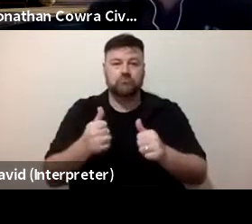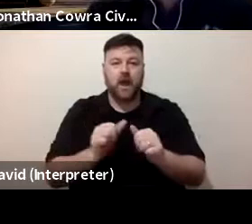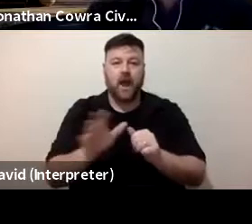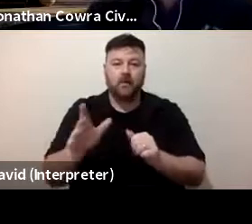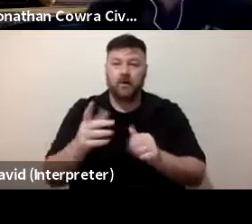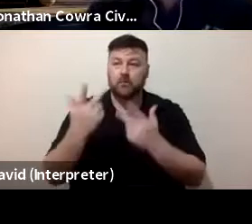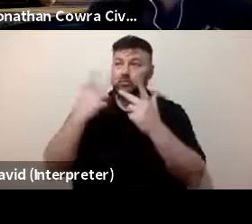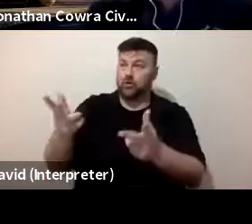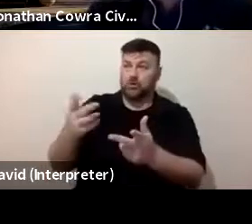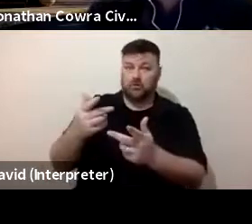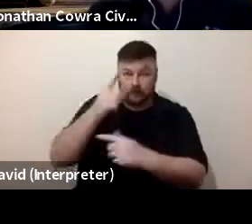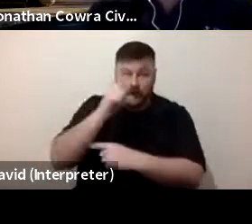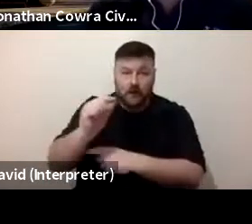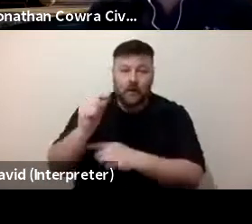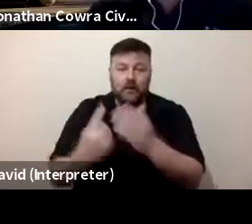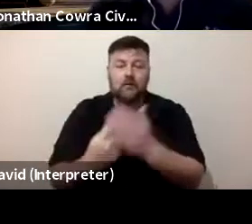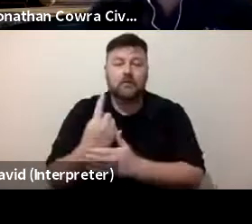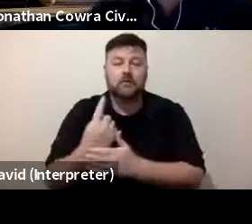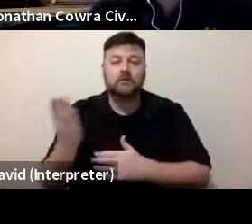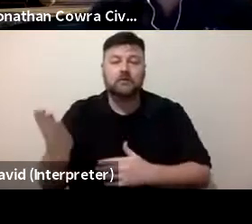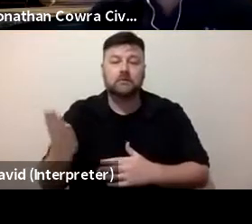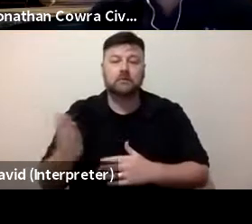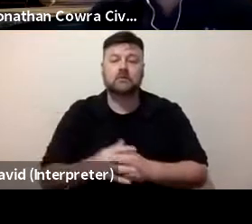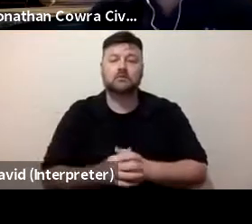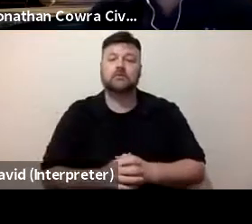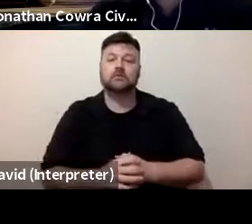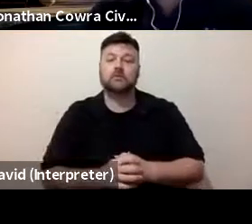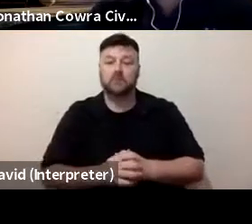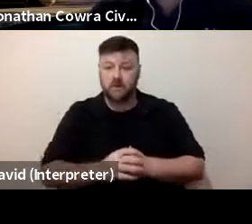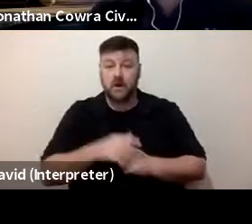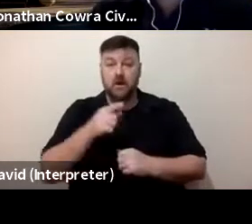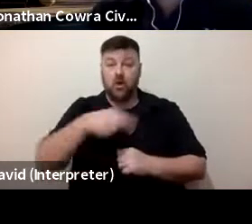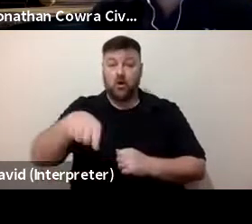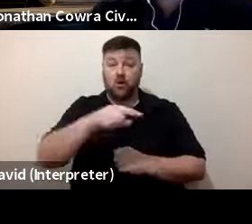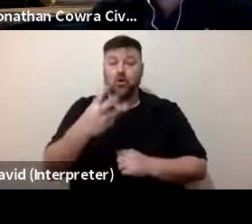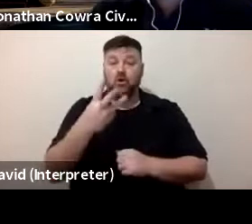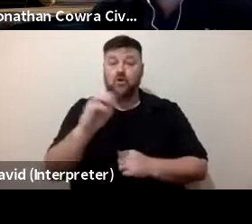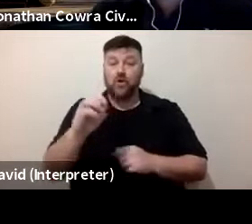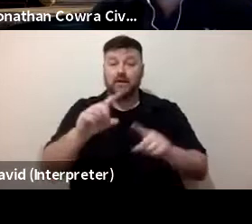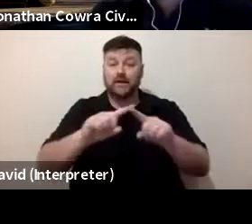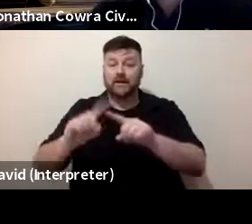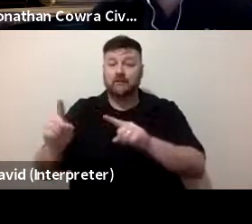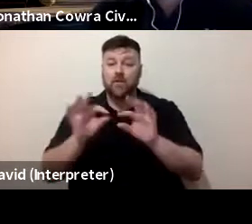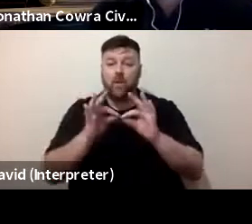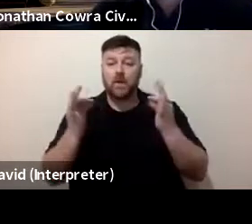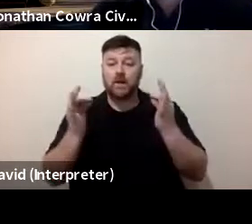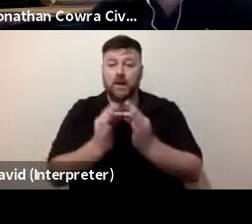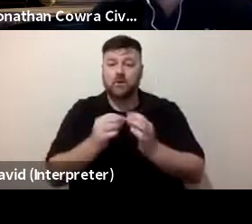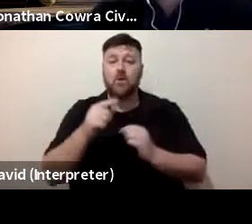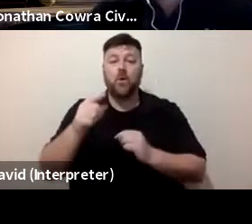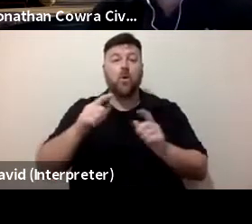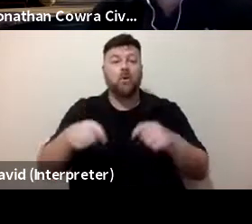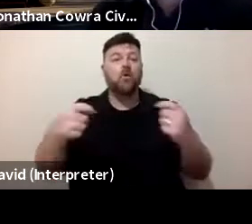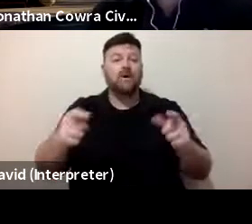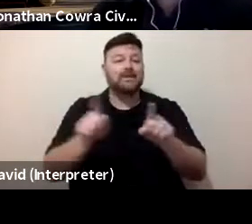feasible, and particularly, you know, with Dear Australia, those 30 organizations all distributed that program